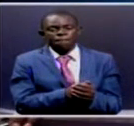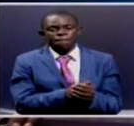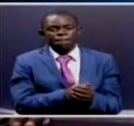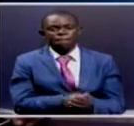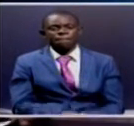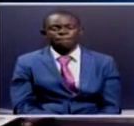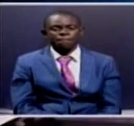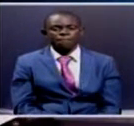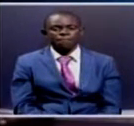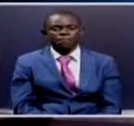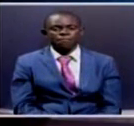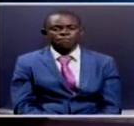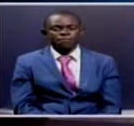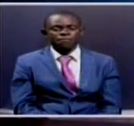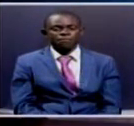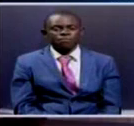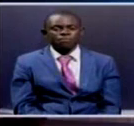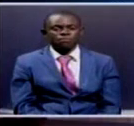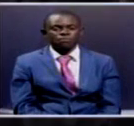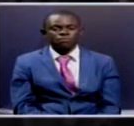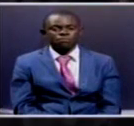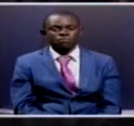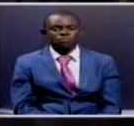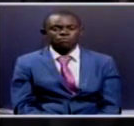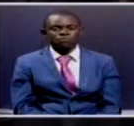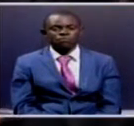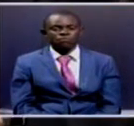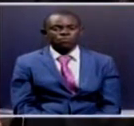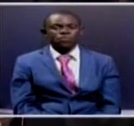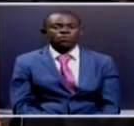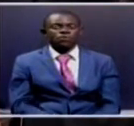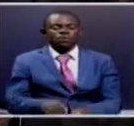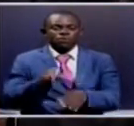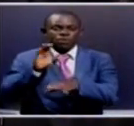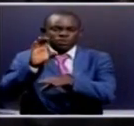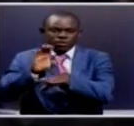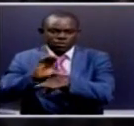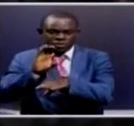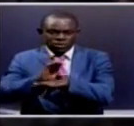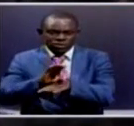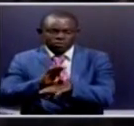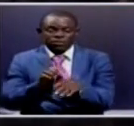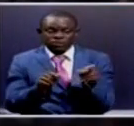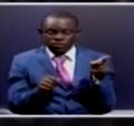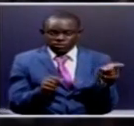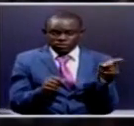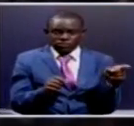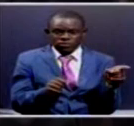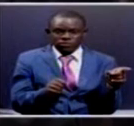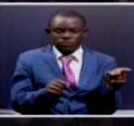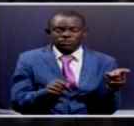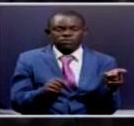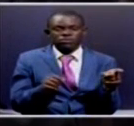So, hence the impasse with the church. Should it be national dialogue on the Constitution, Public Order